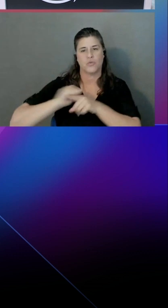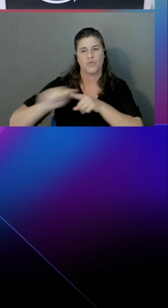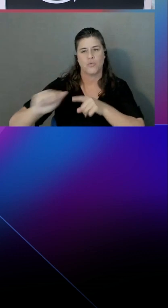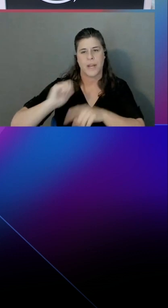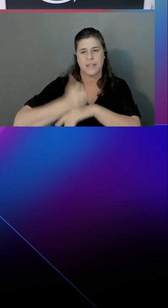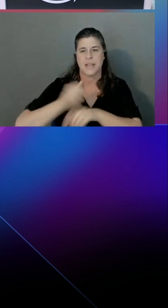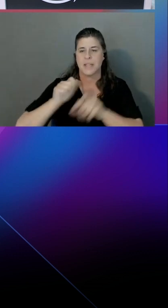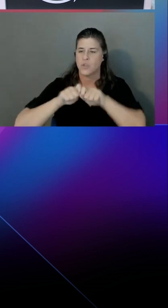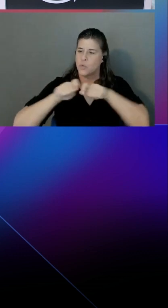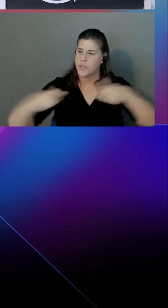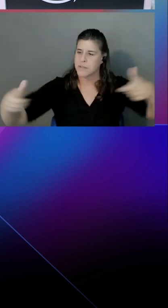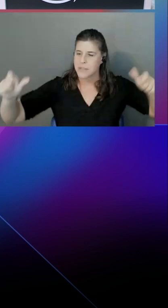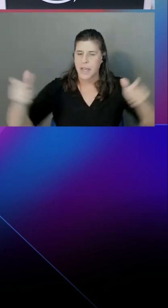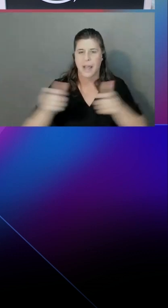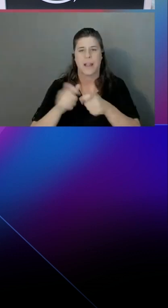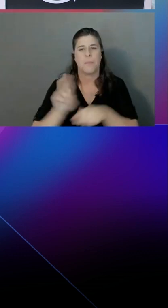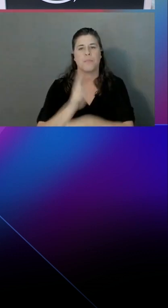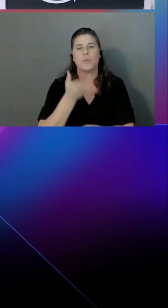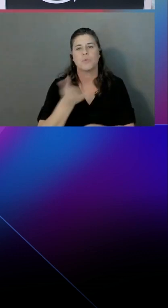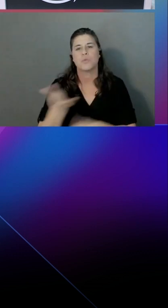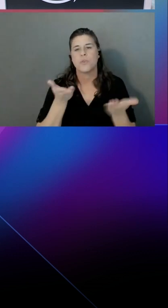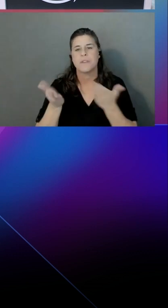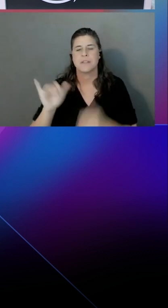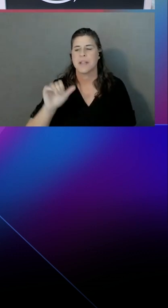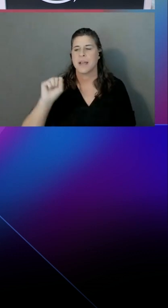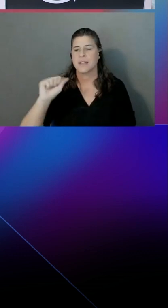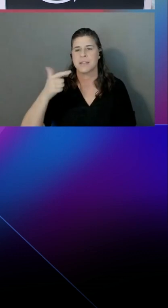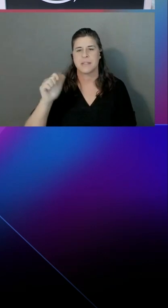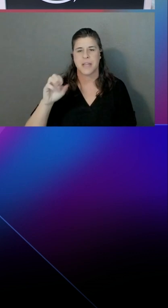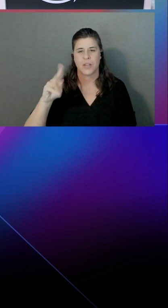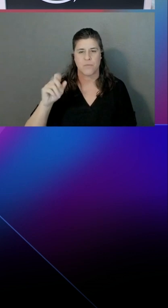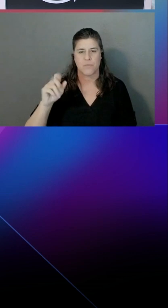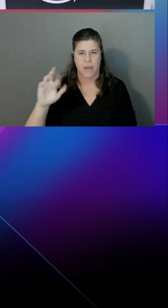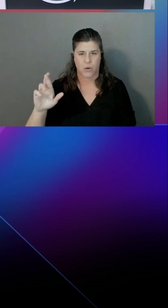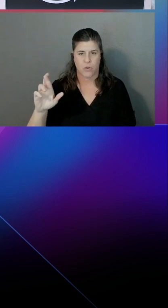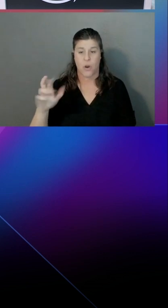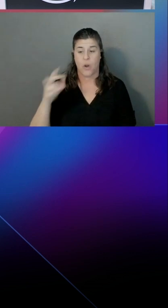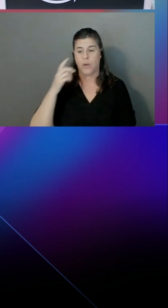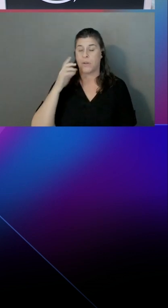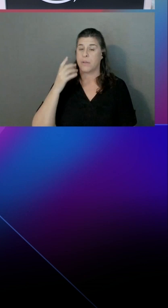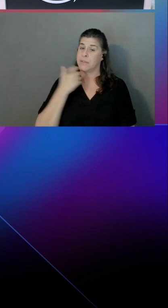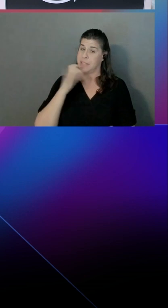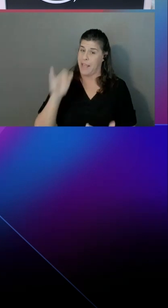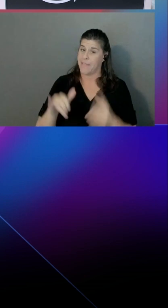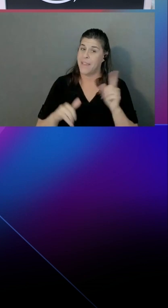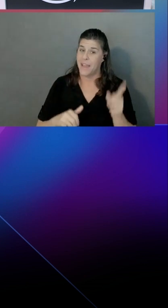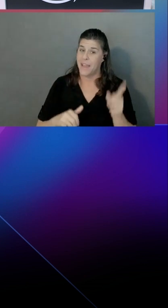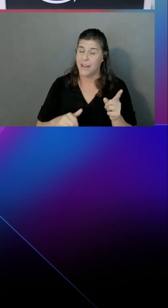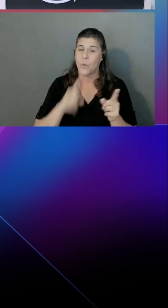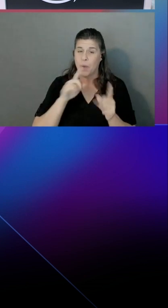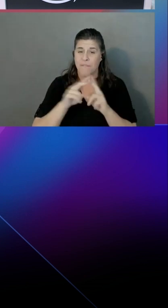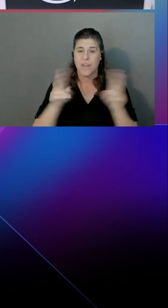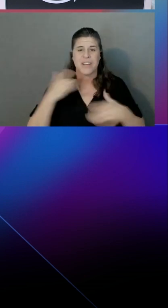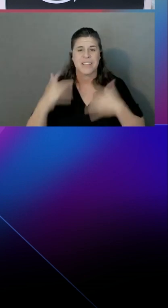using services like SageMaker. And on that note, we have really excited today to